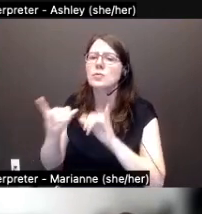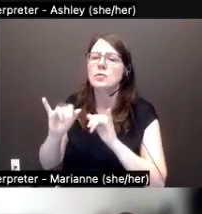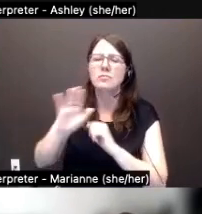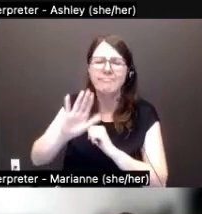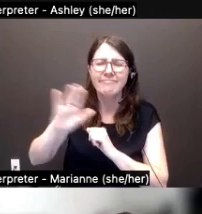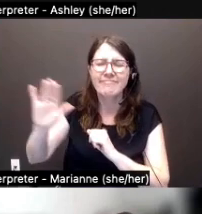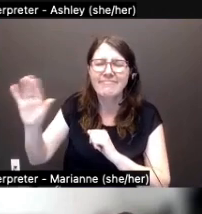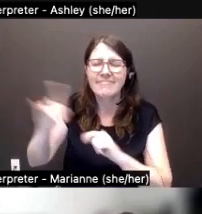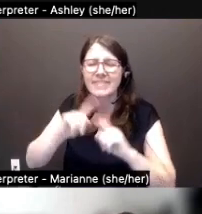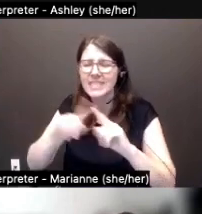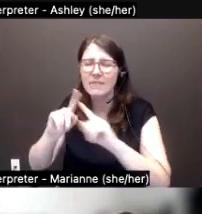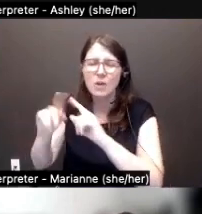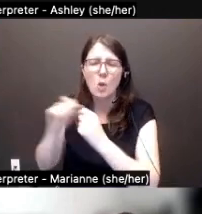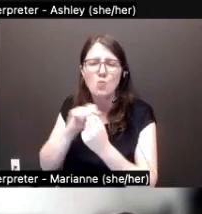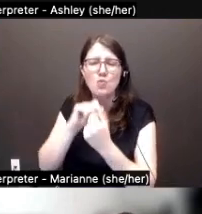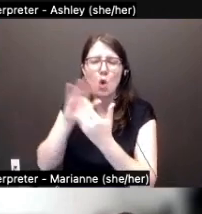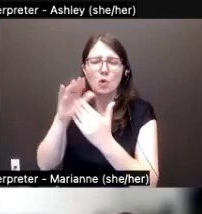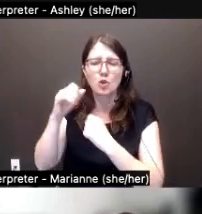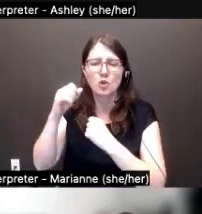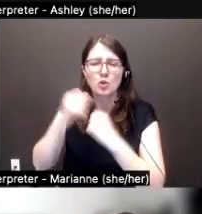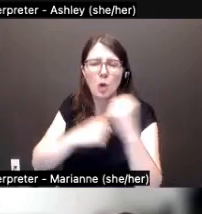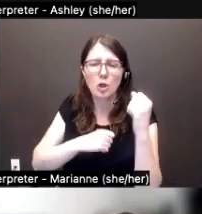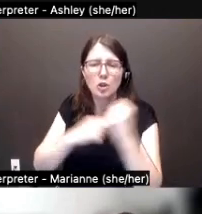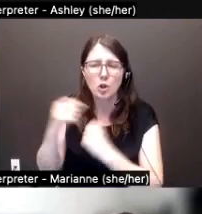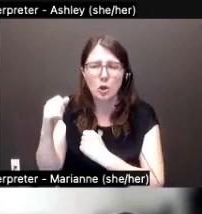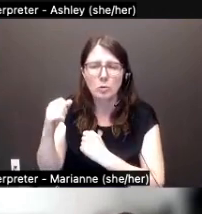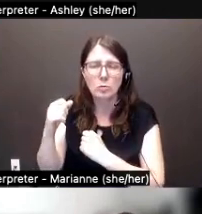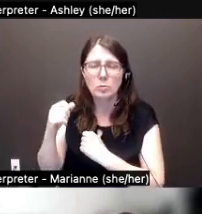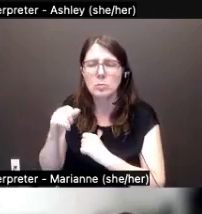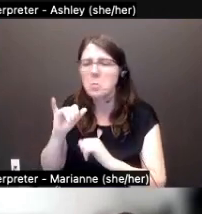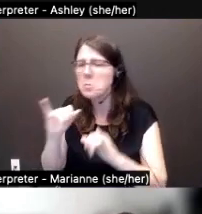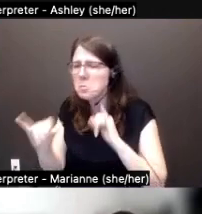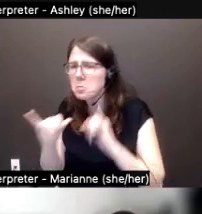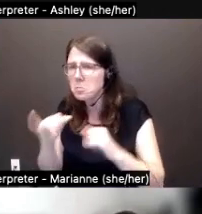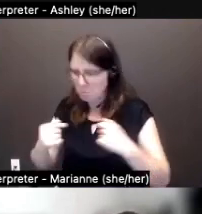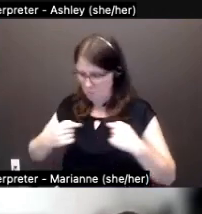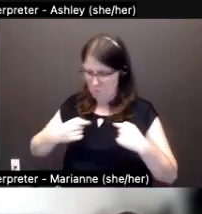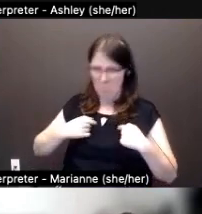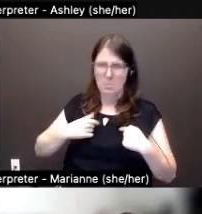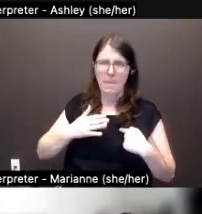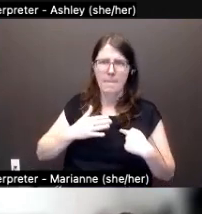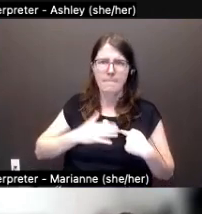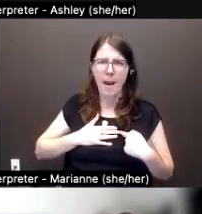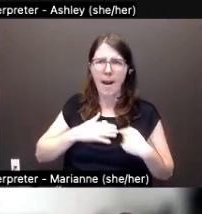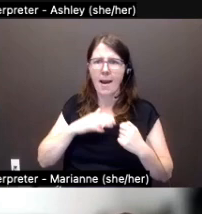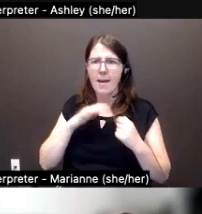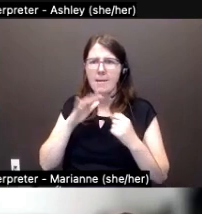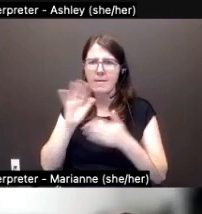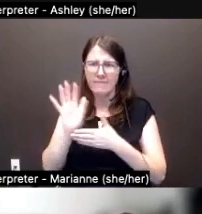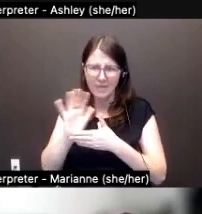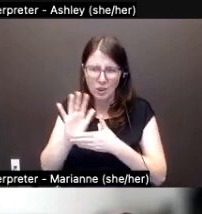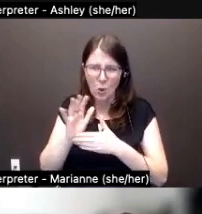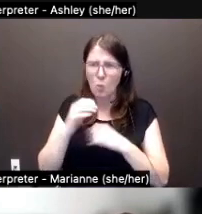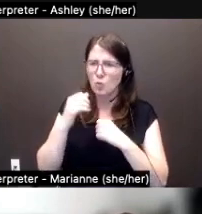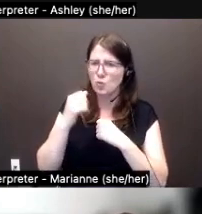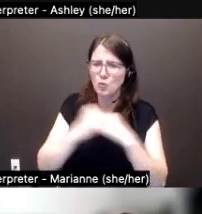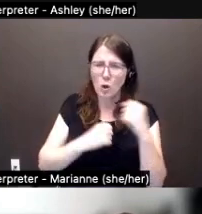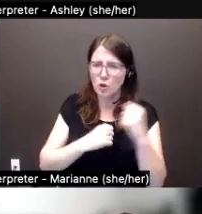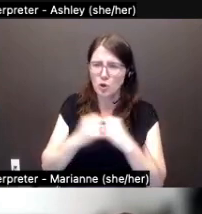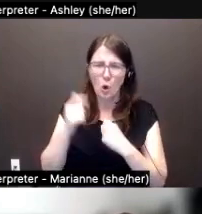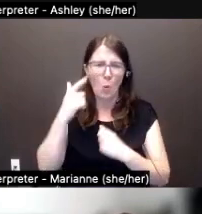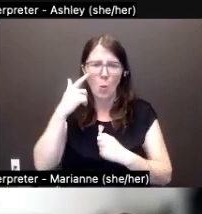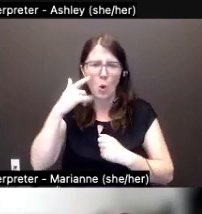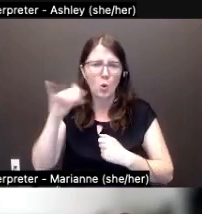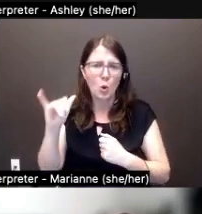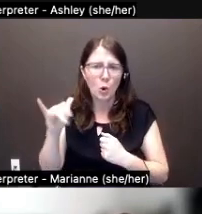here. I had to think through what is the structure I'm going to use. And so when I looked at